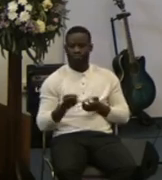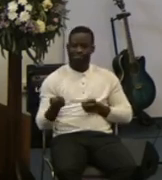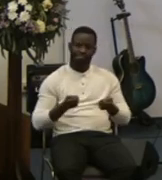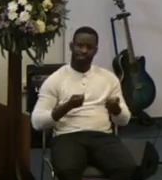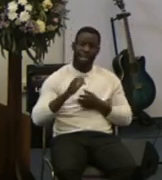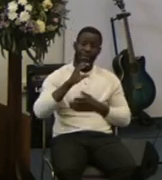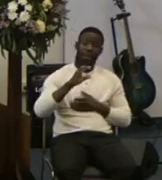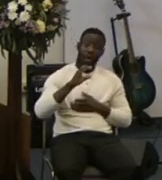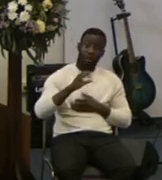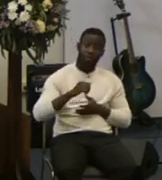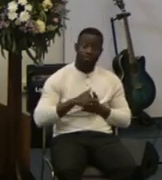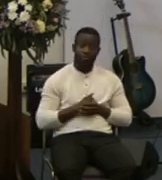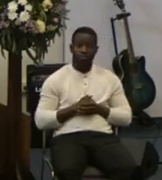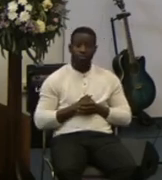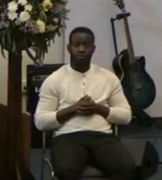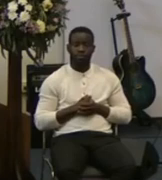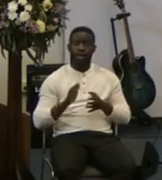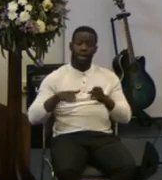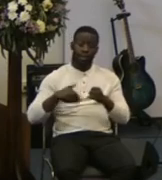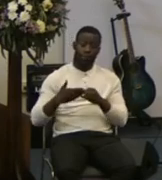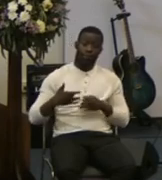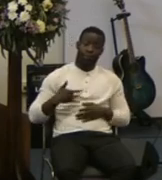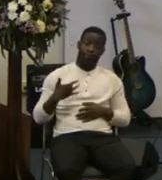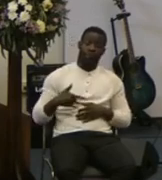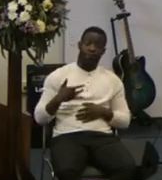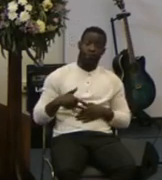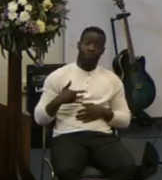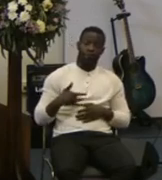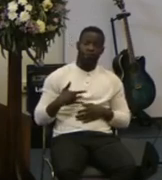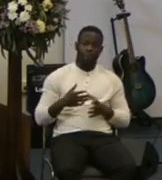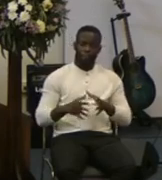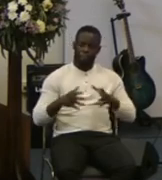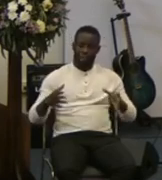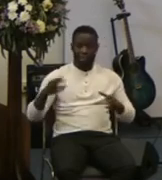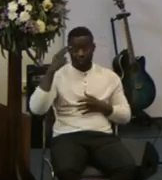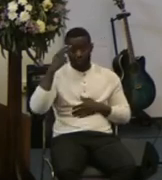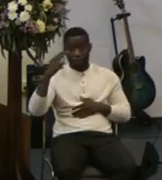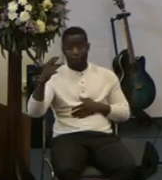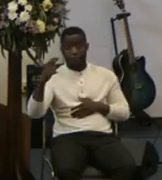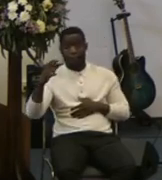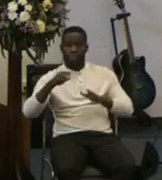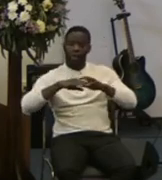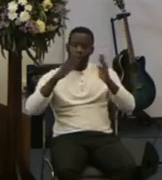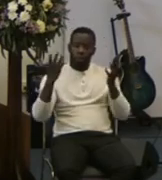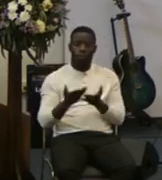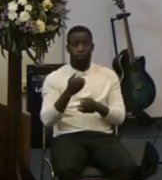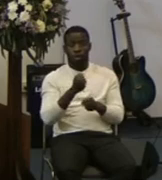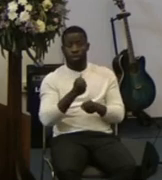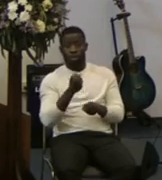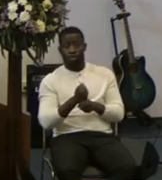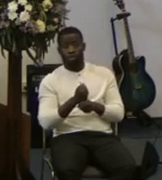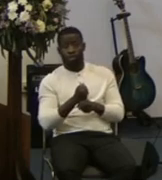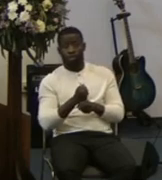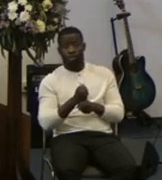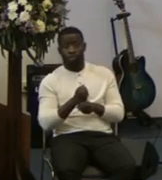struggled with cancer at the end of his life. Some of the biggest names within the global church